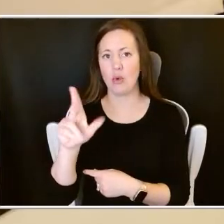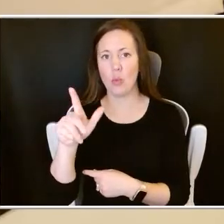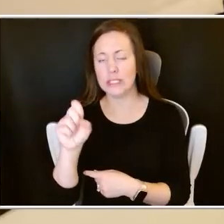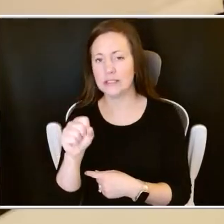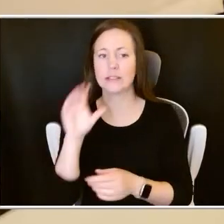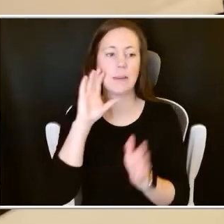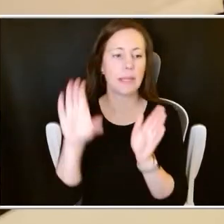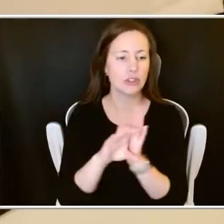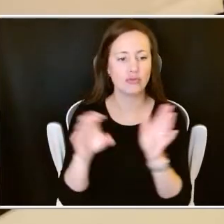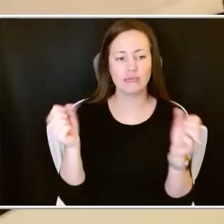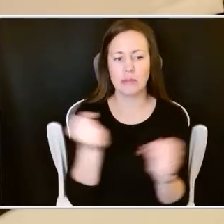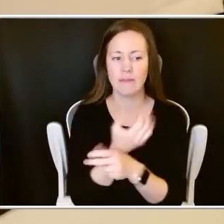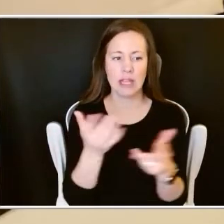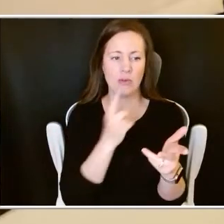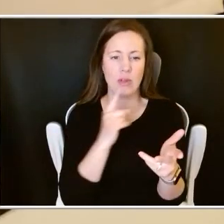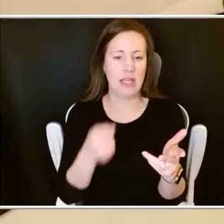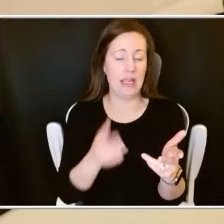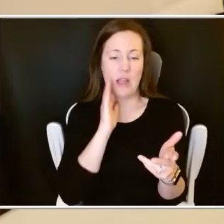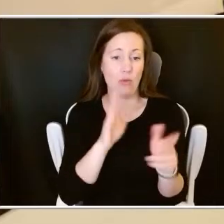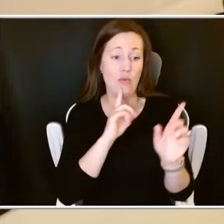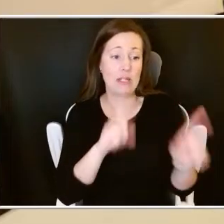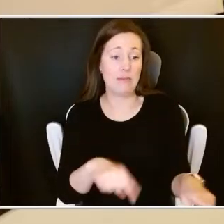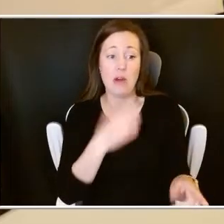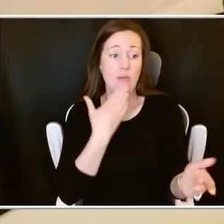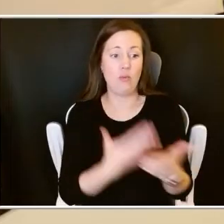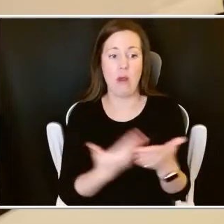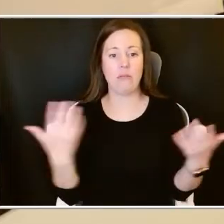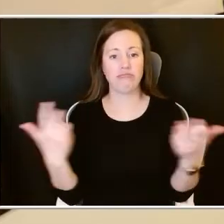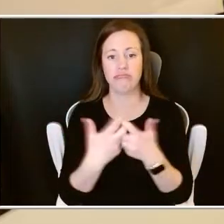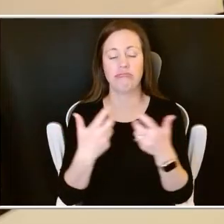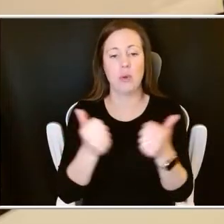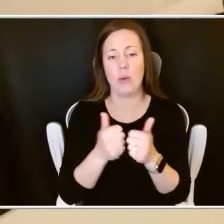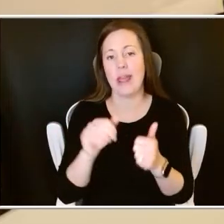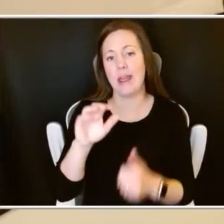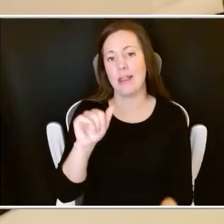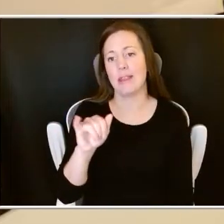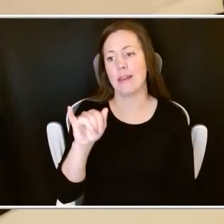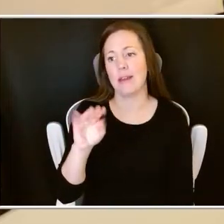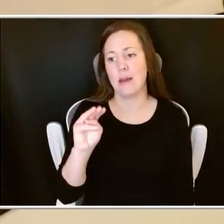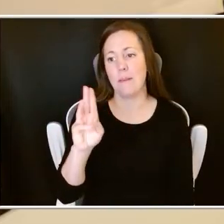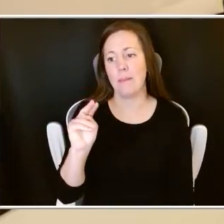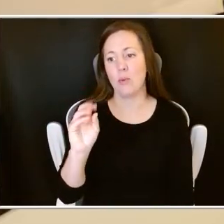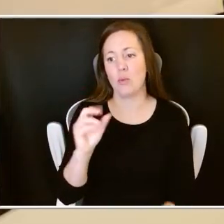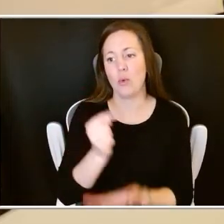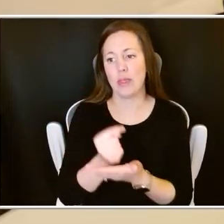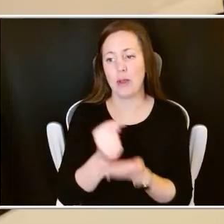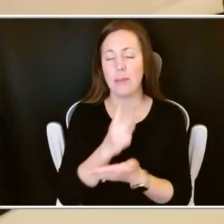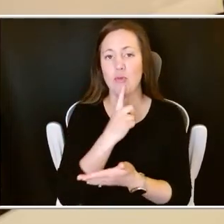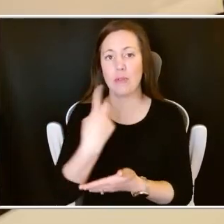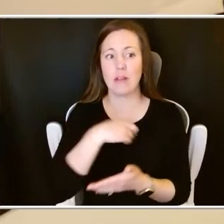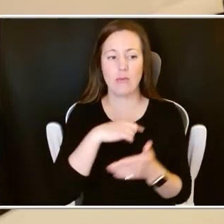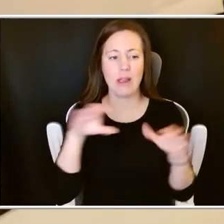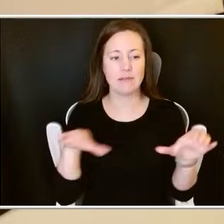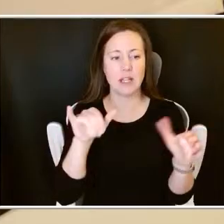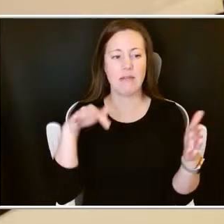picture that would respond really well to immunotherapy, and we had done this study with multiple